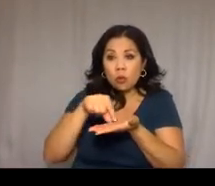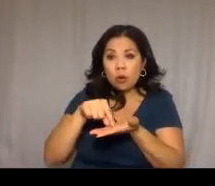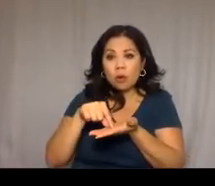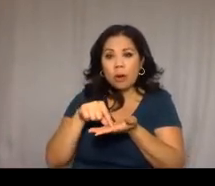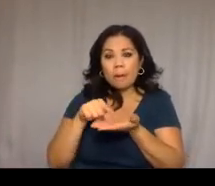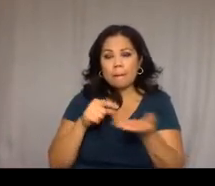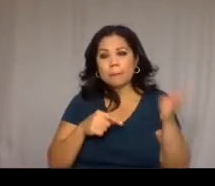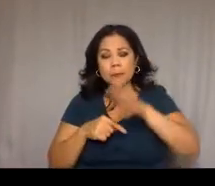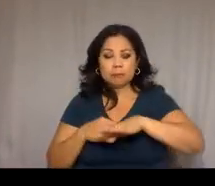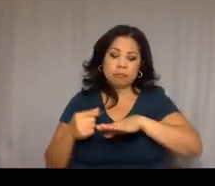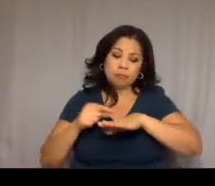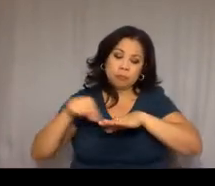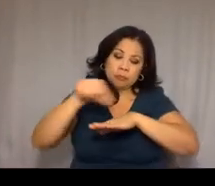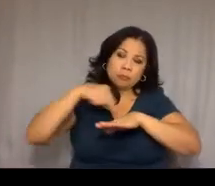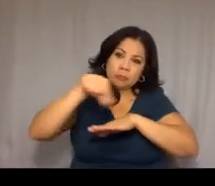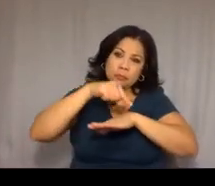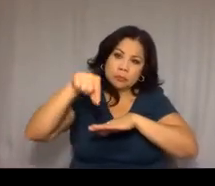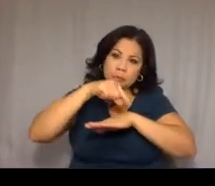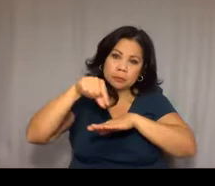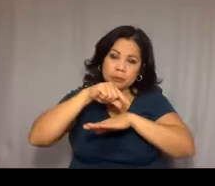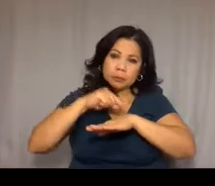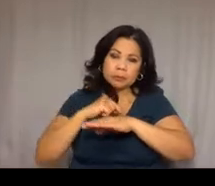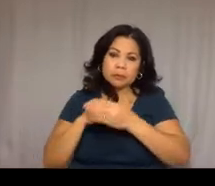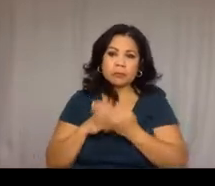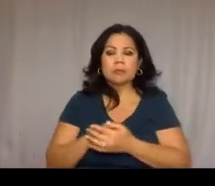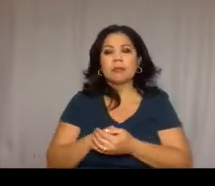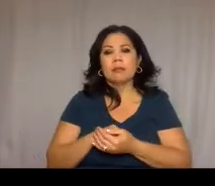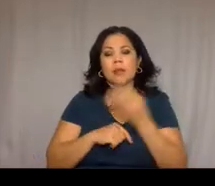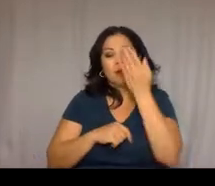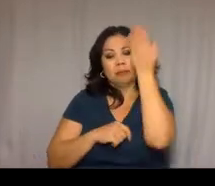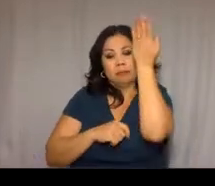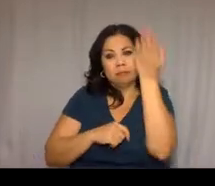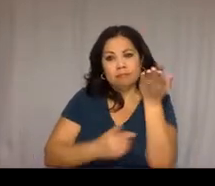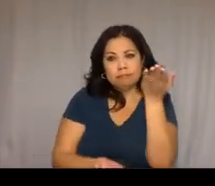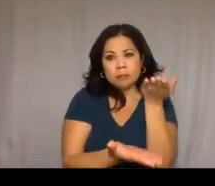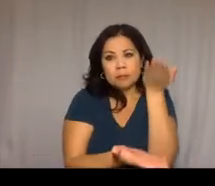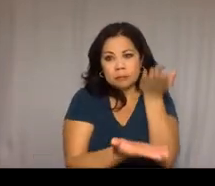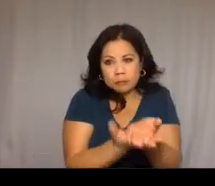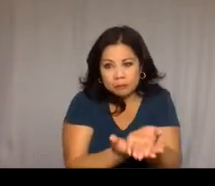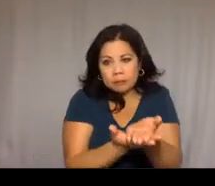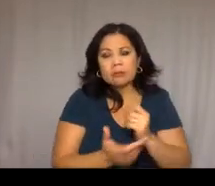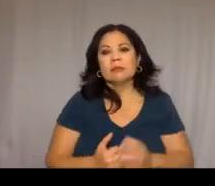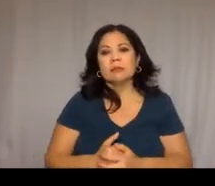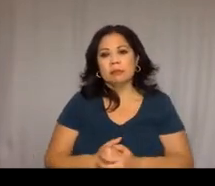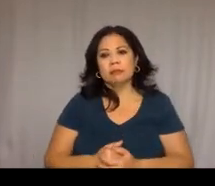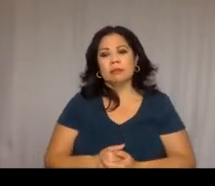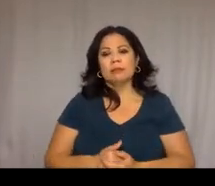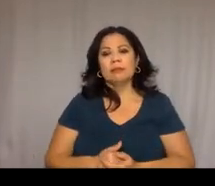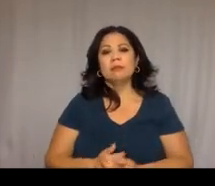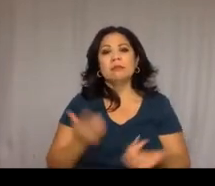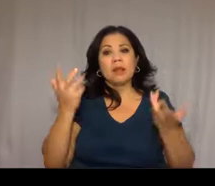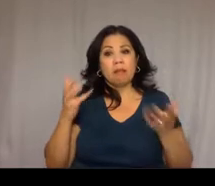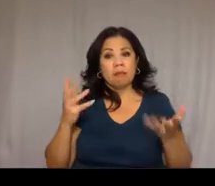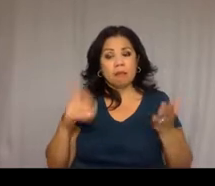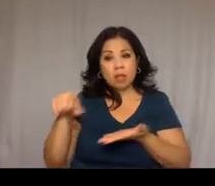would put the glue on the back of this character, glue her down. I'm not going to take your time to do that. And after you've got it all glued